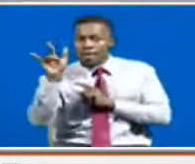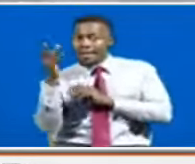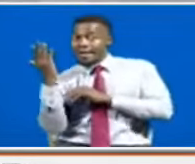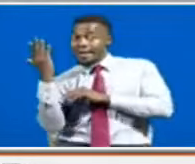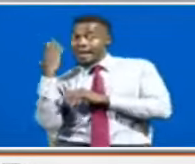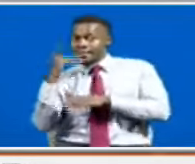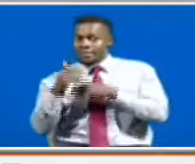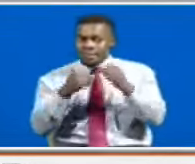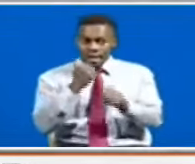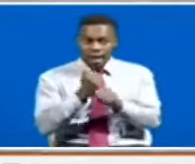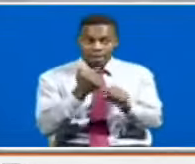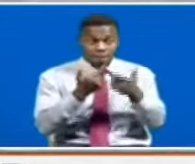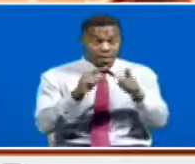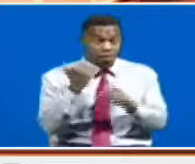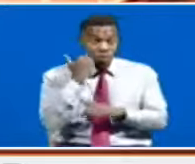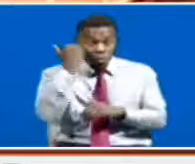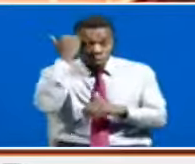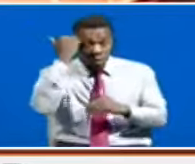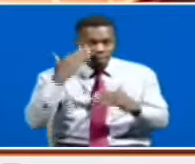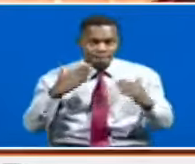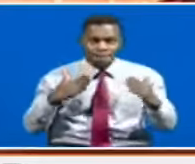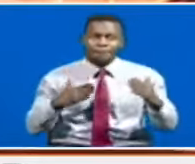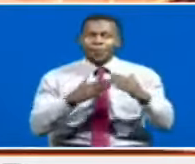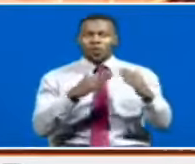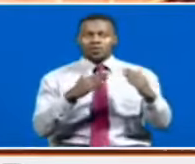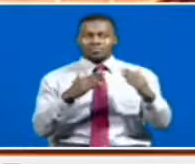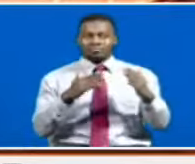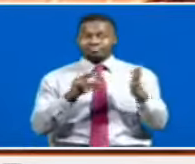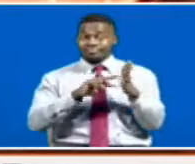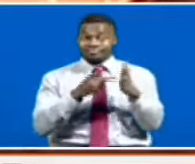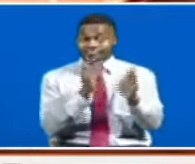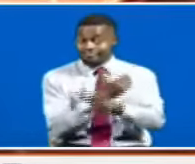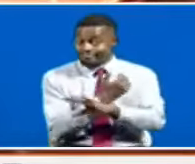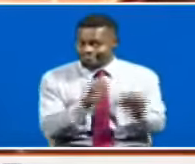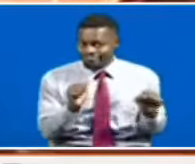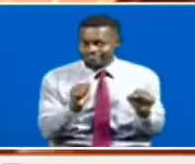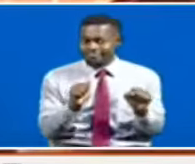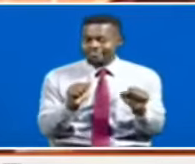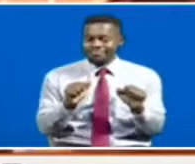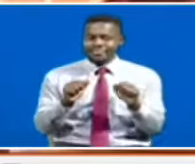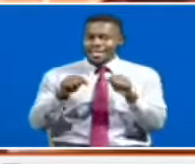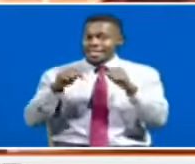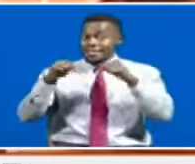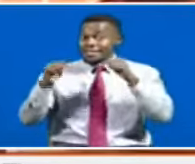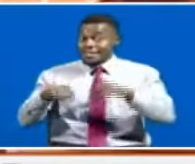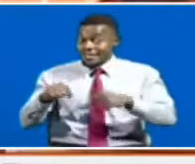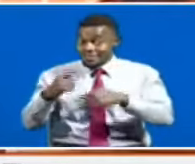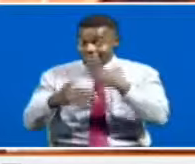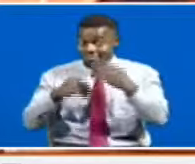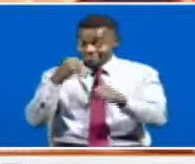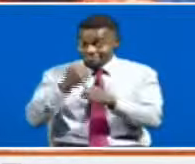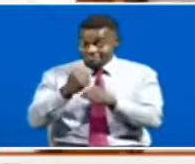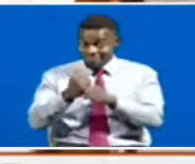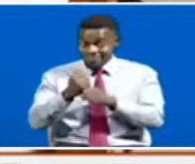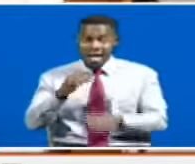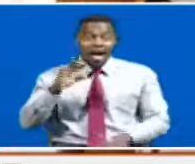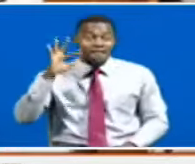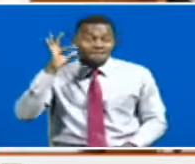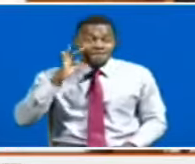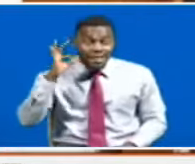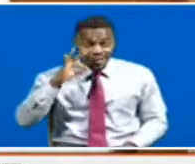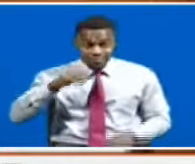case, this plan was halted. In a major ruling that has sunk this plan, the court on Friday dealt President